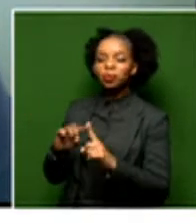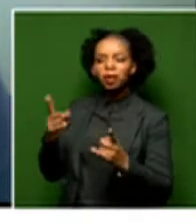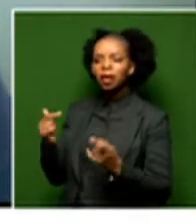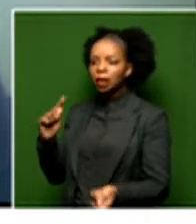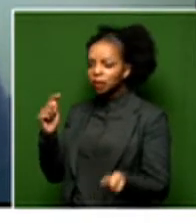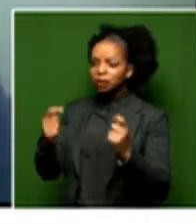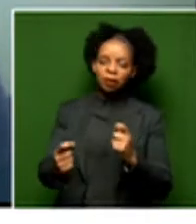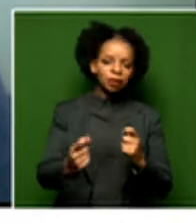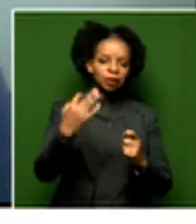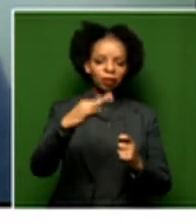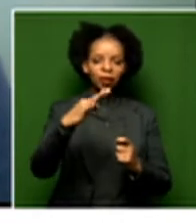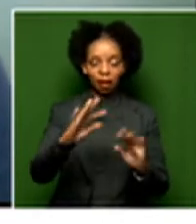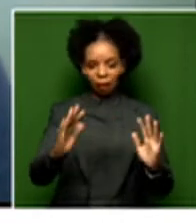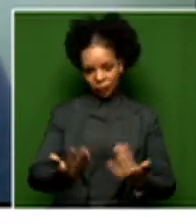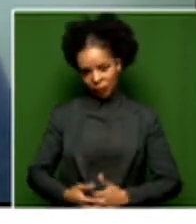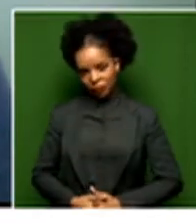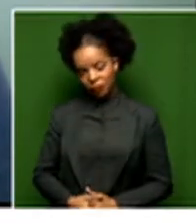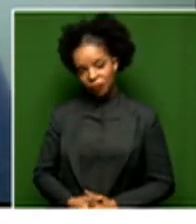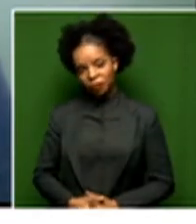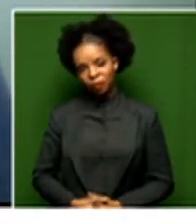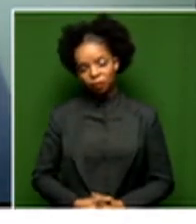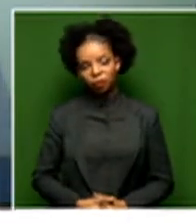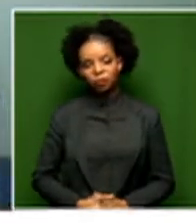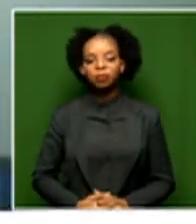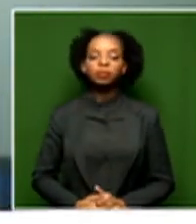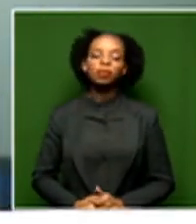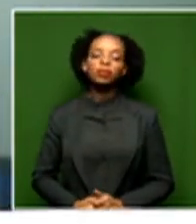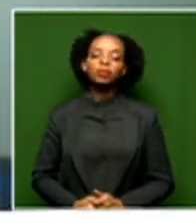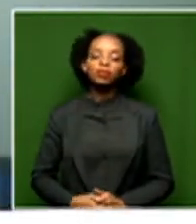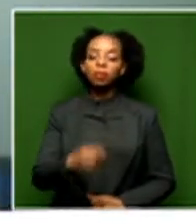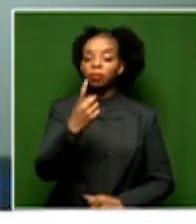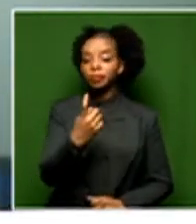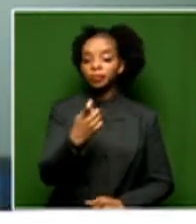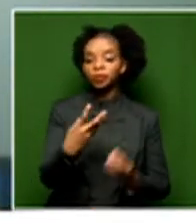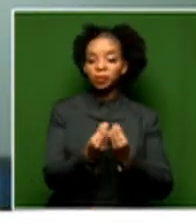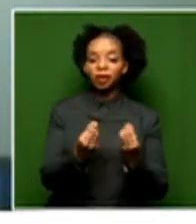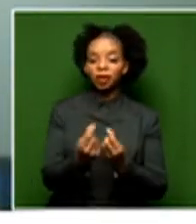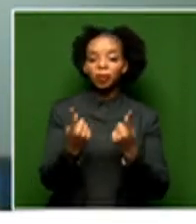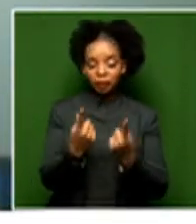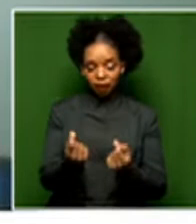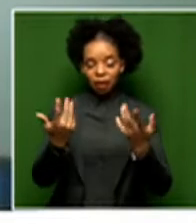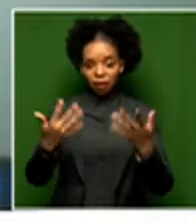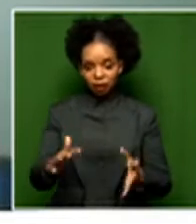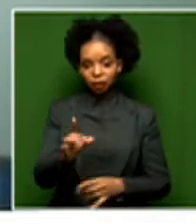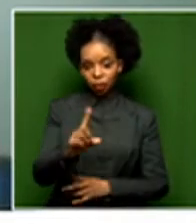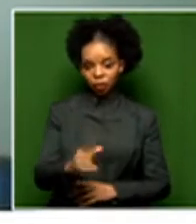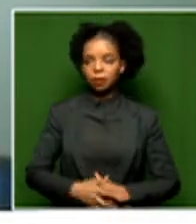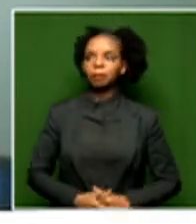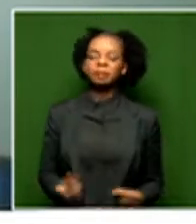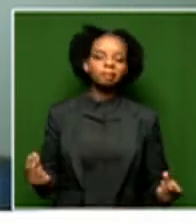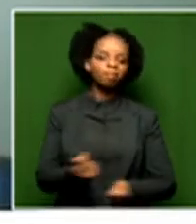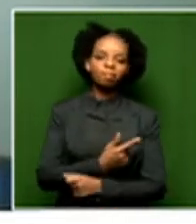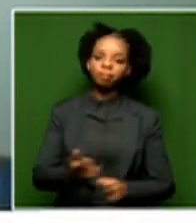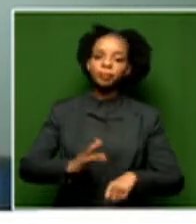statement? So, one thing that we did, fortunately for me, I was doing a dissertation during